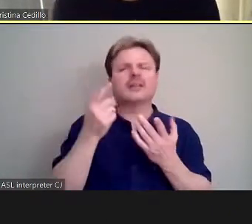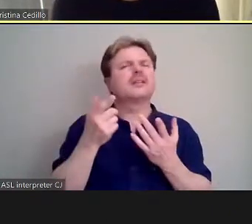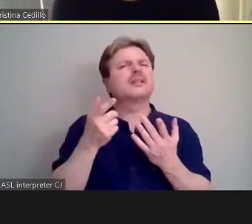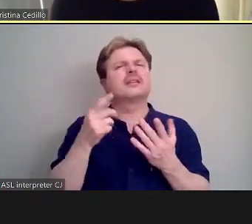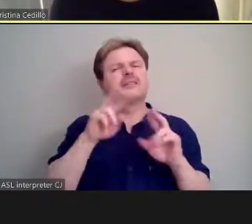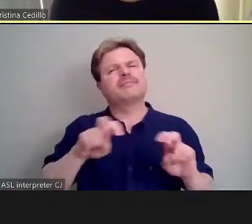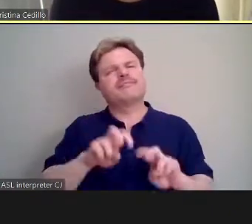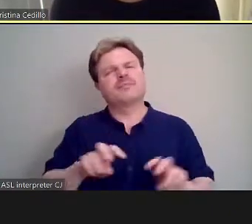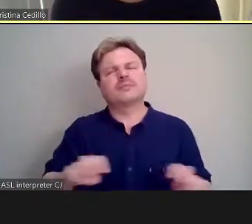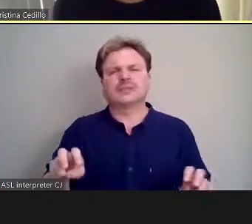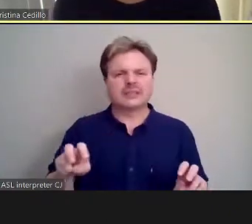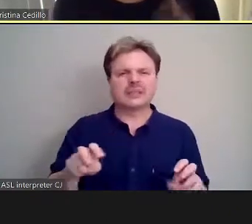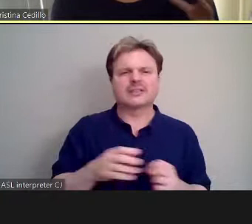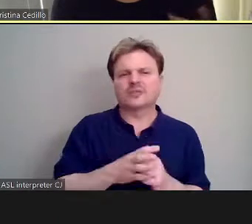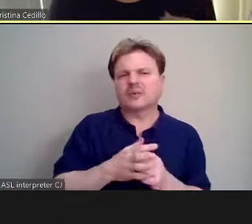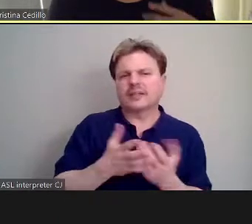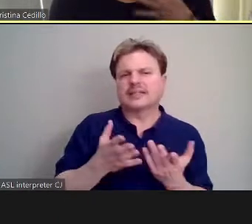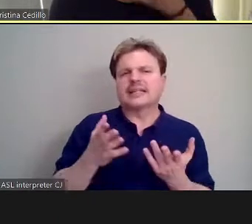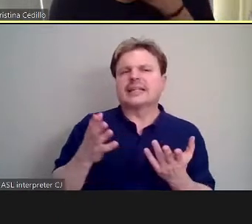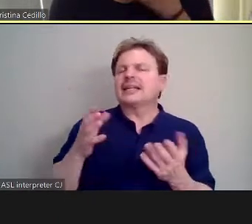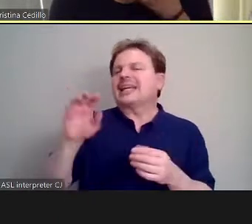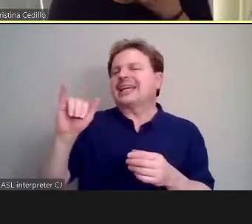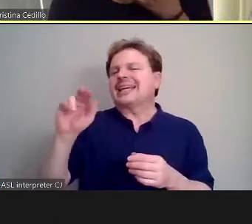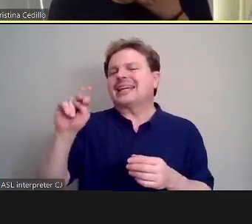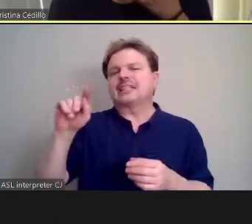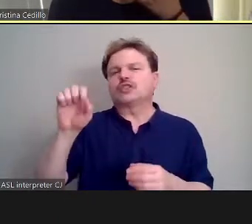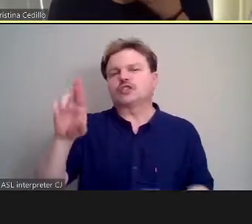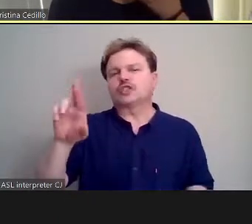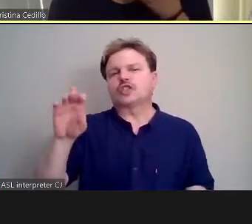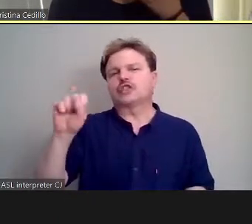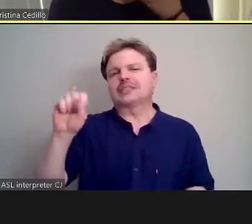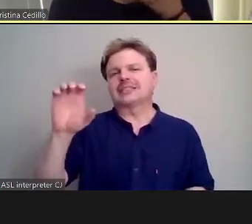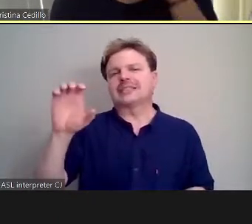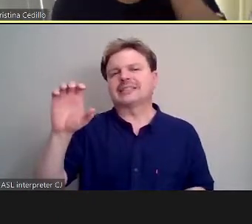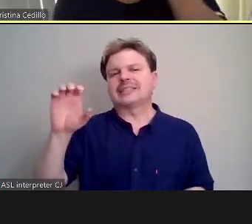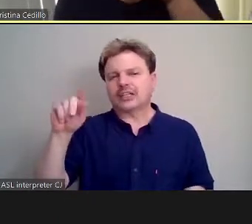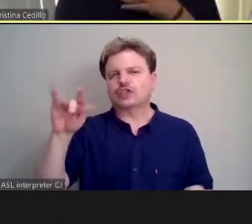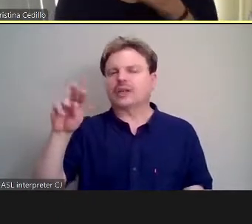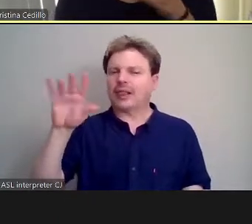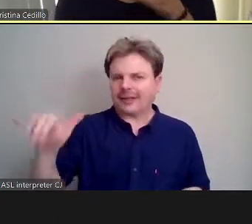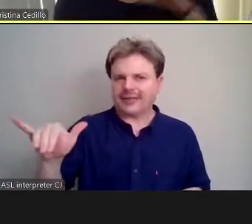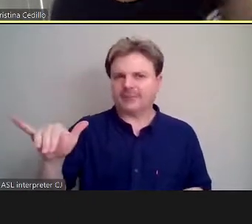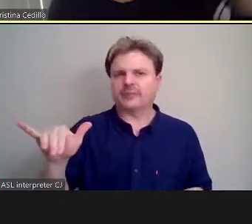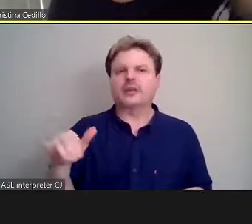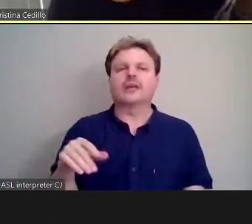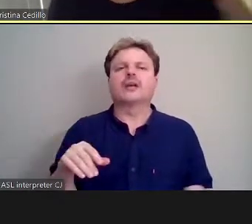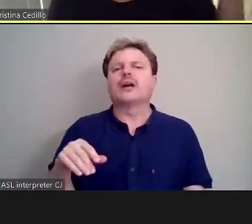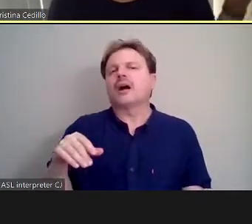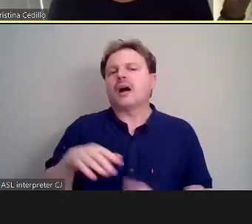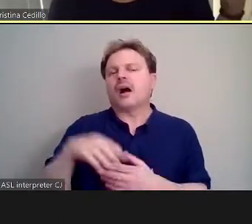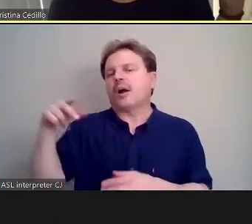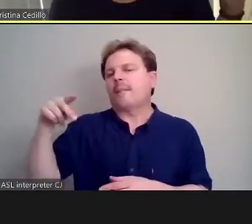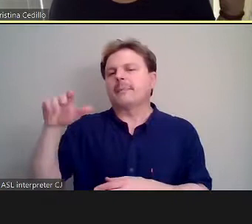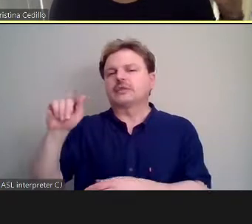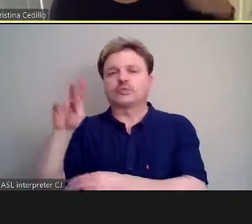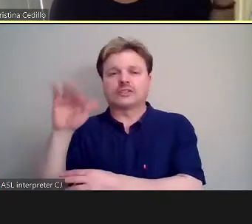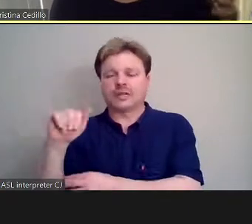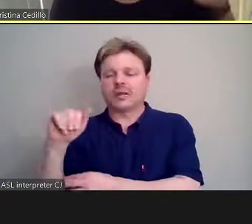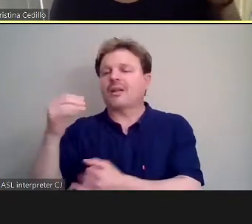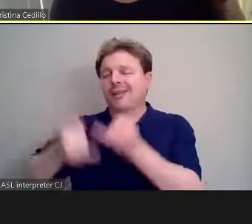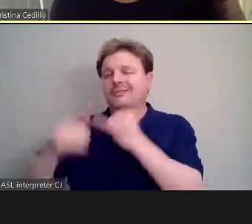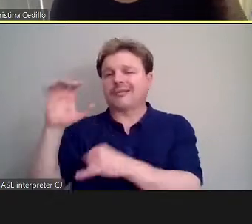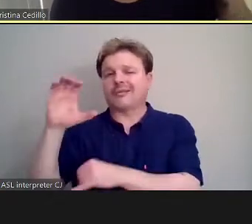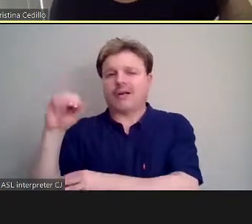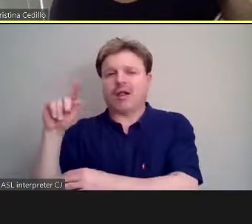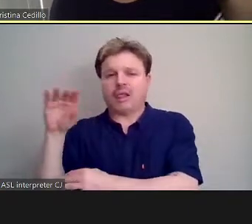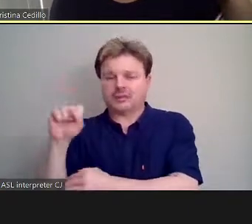Now, Patricia Hill Collins talks about, and recently there's like that new